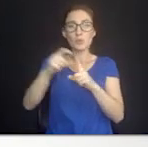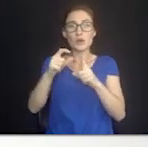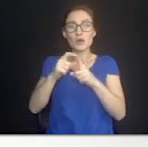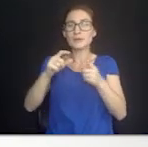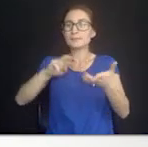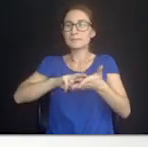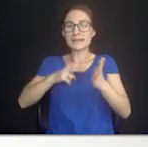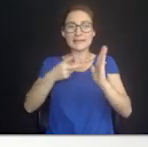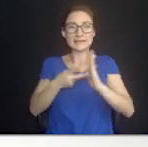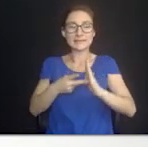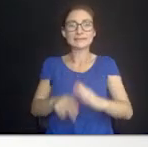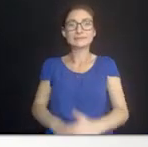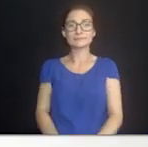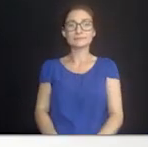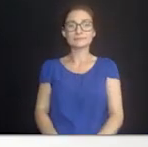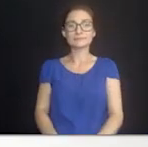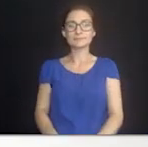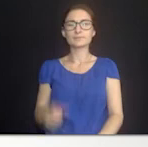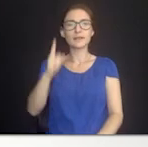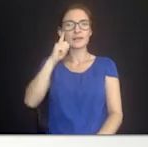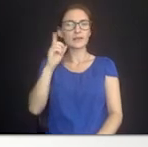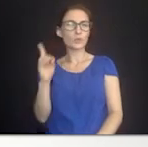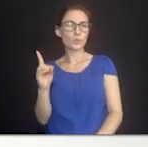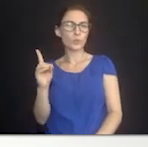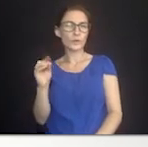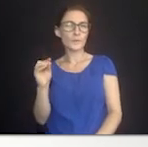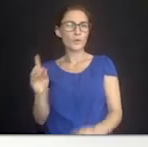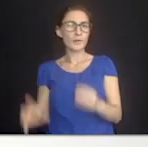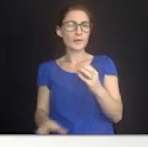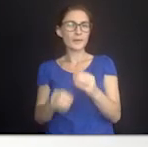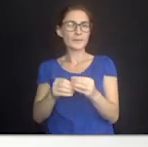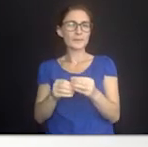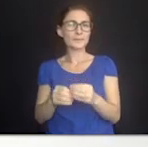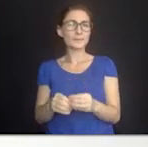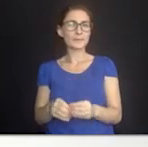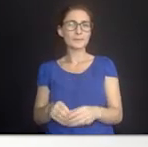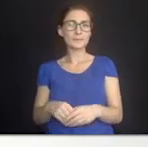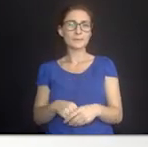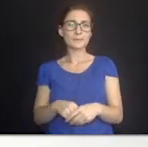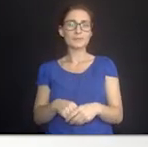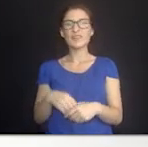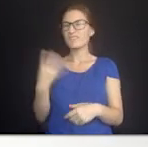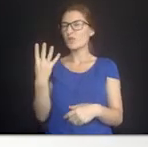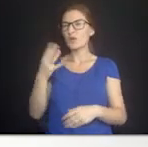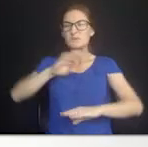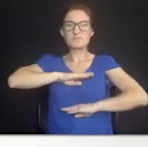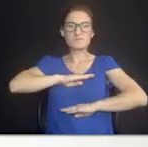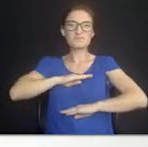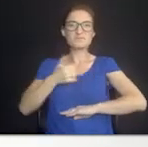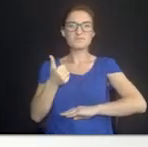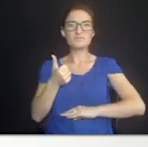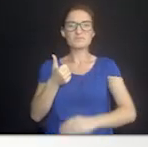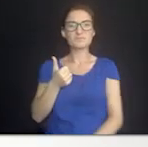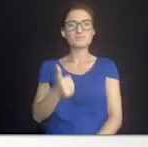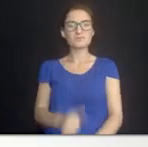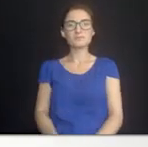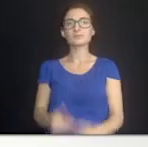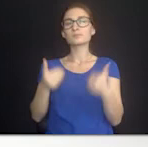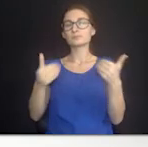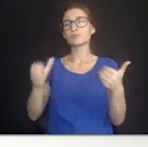means, or the definition of that keyword. And we could do, I think, one more. Well, that's fine. 4 is good. We could